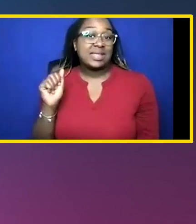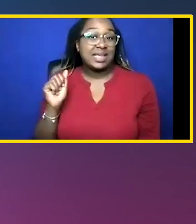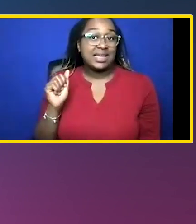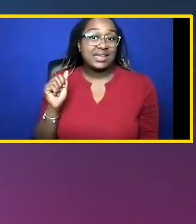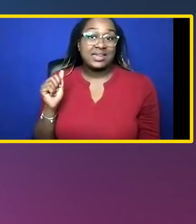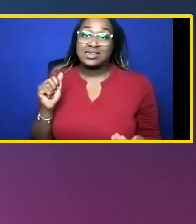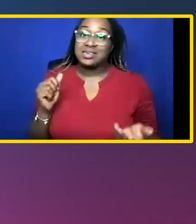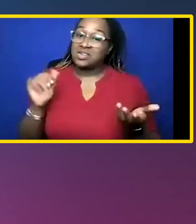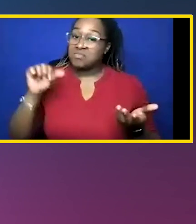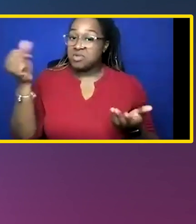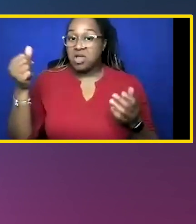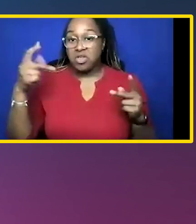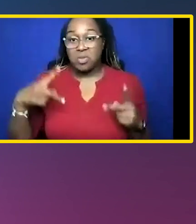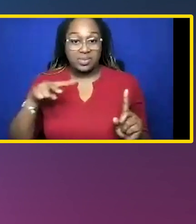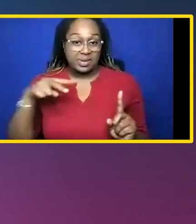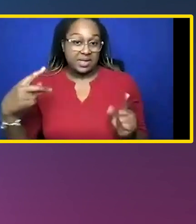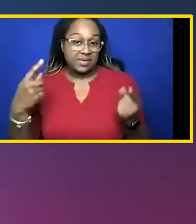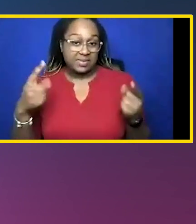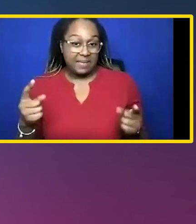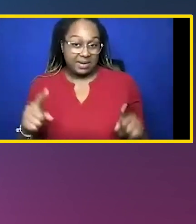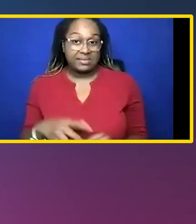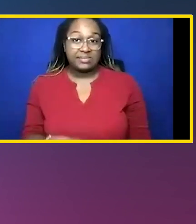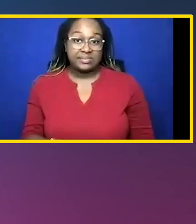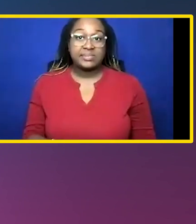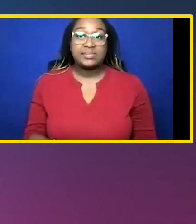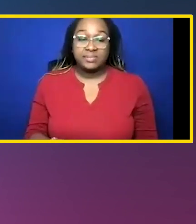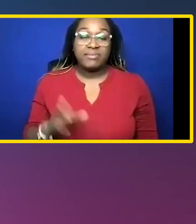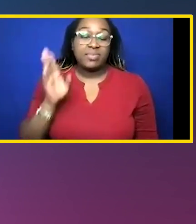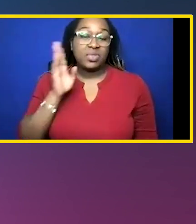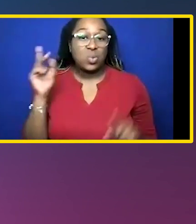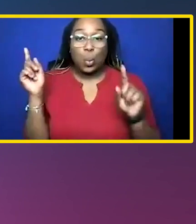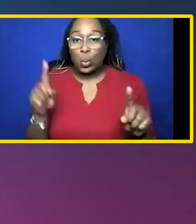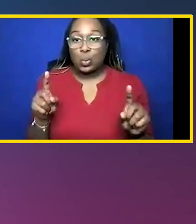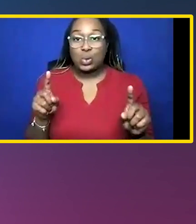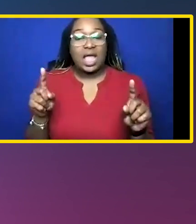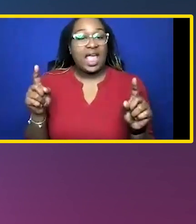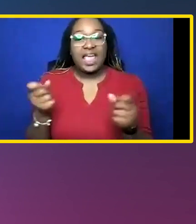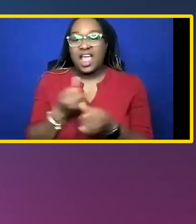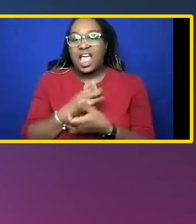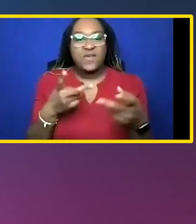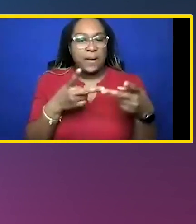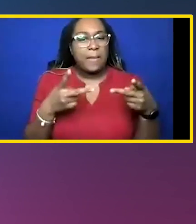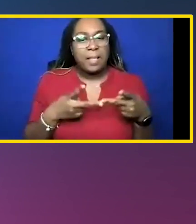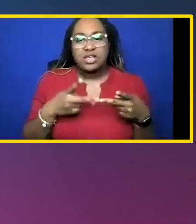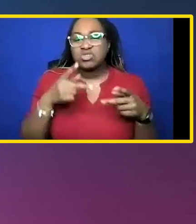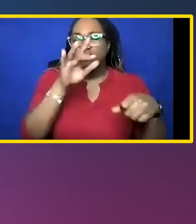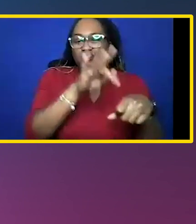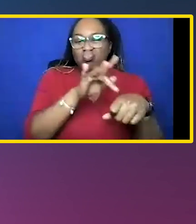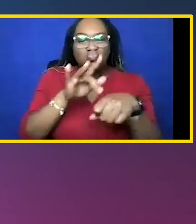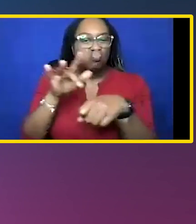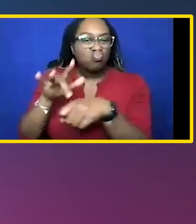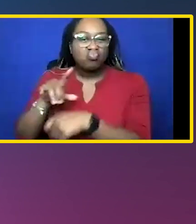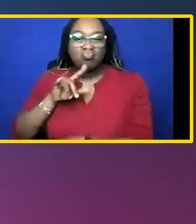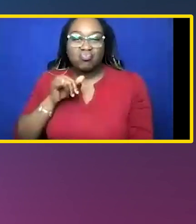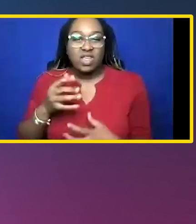to have someone else's perspective of what's going on. I will go to every place really to kind of get an idea.